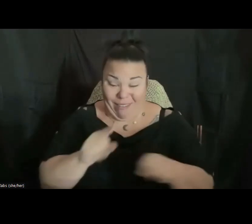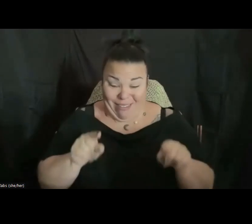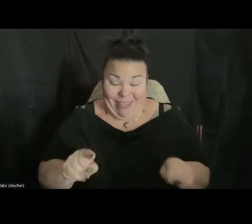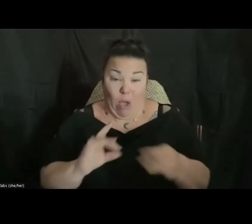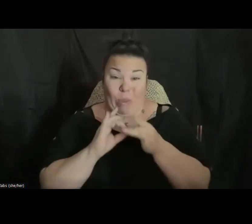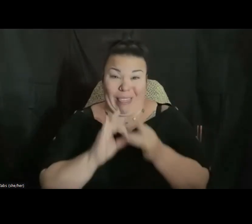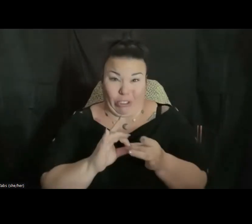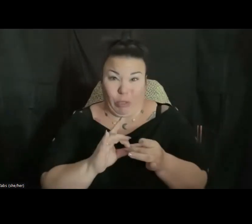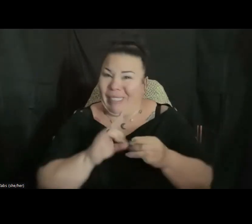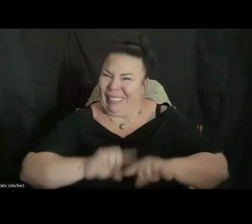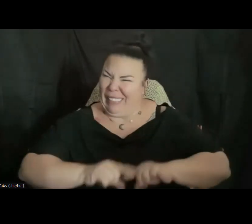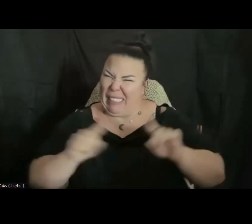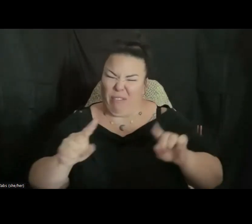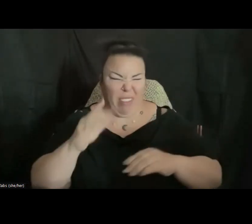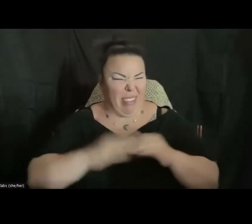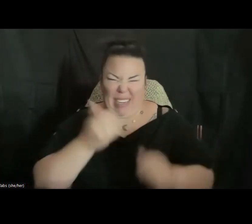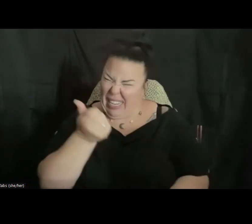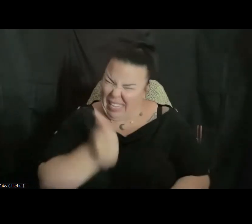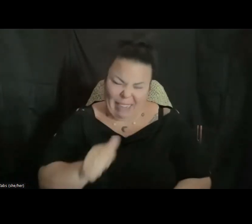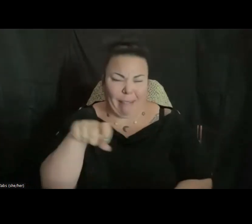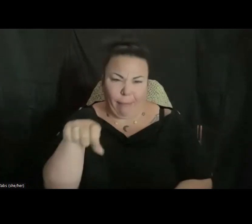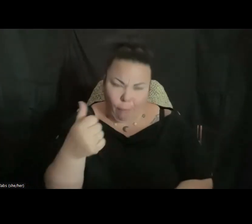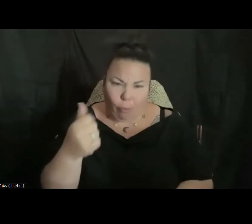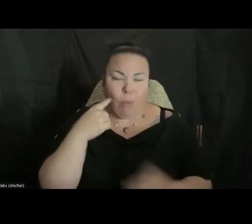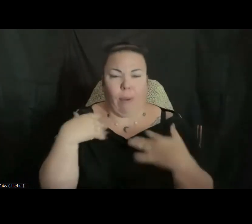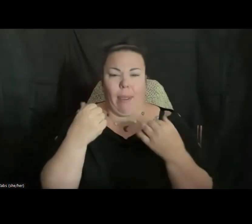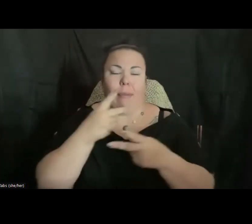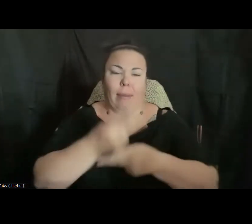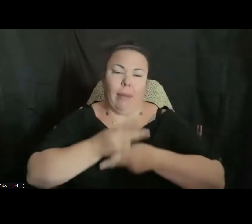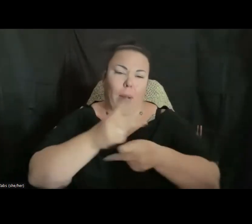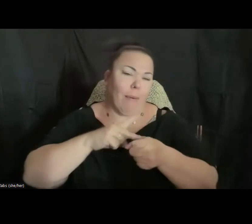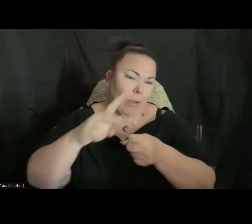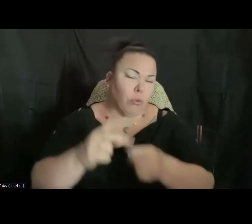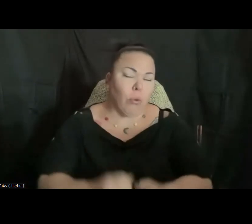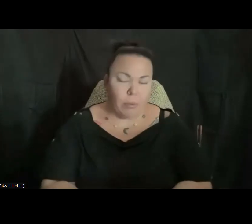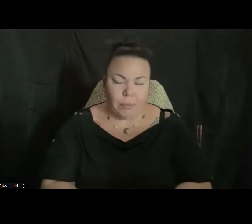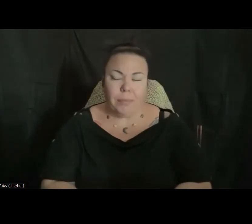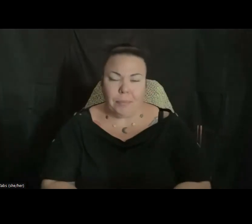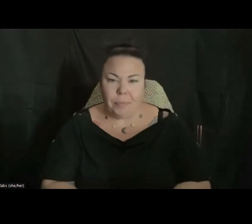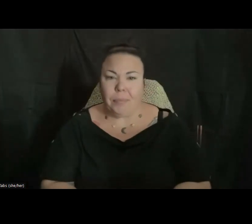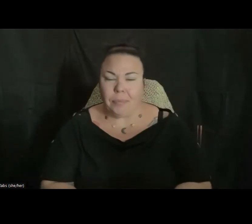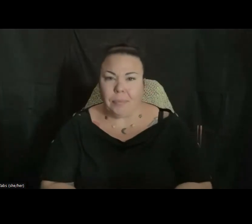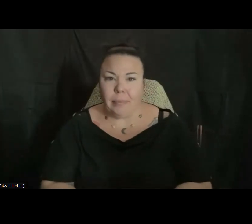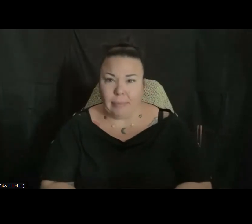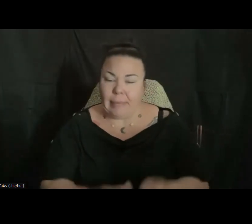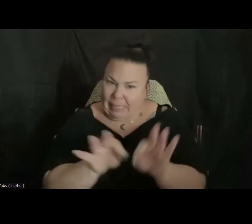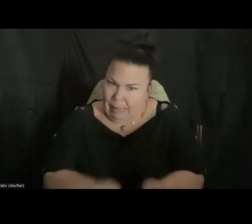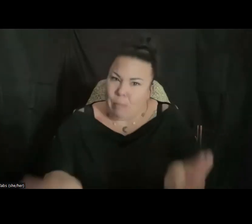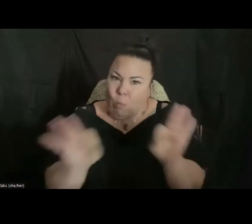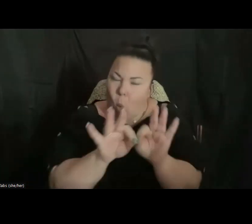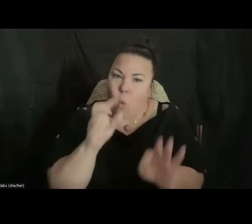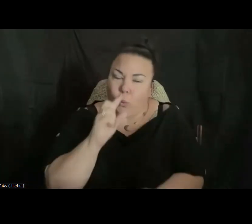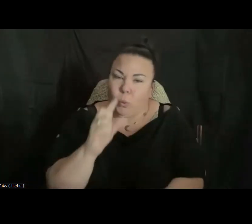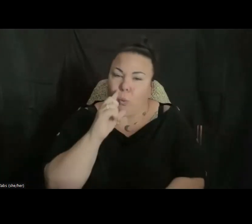relationship with a healthcare professional. And it's important to recognize that and